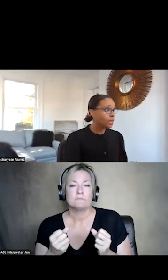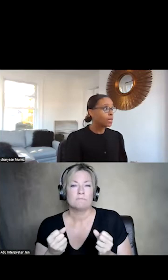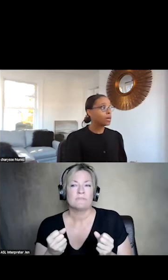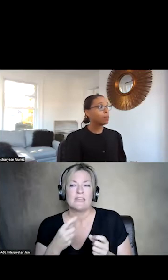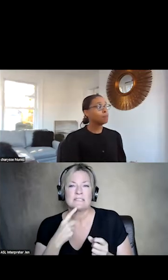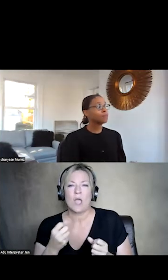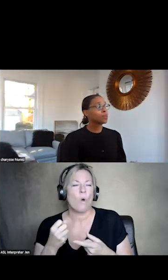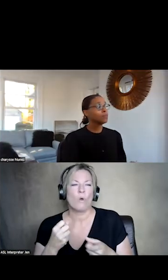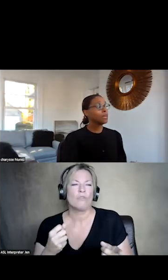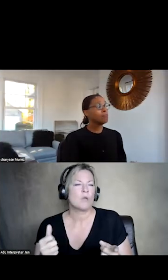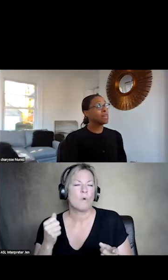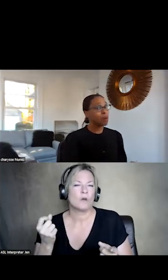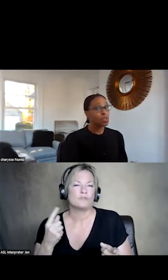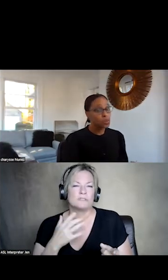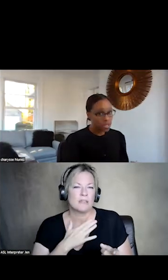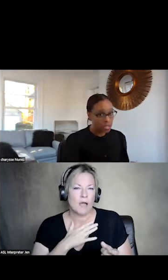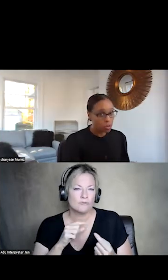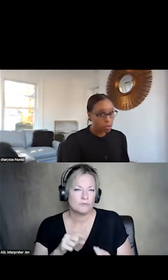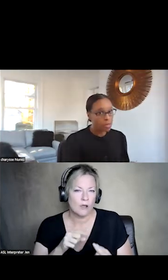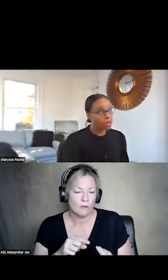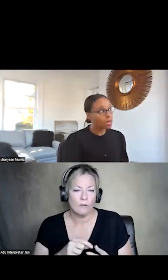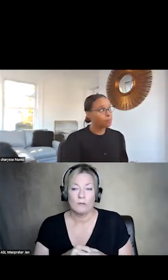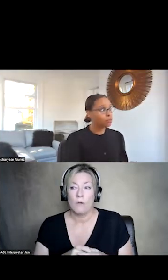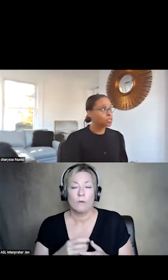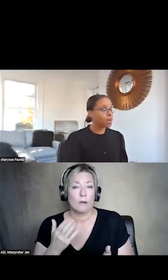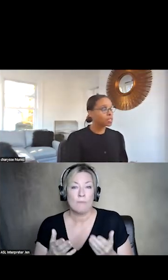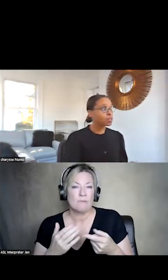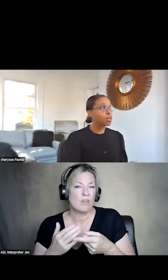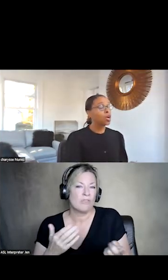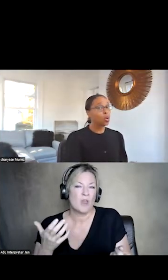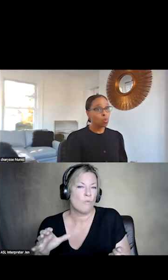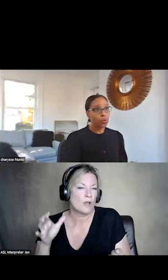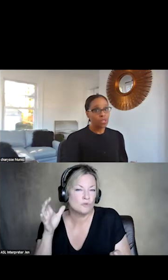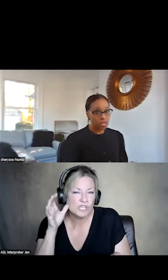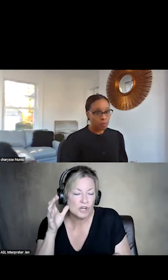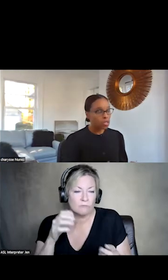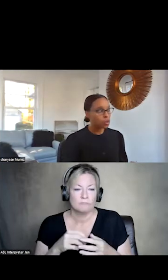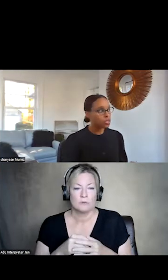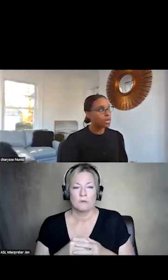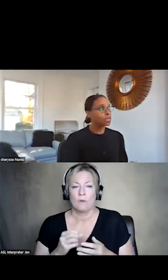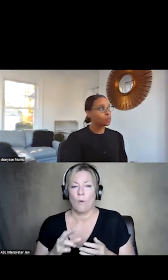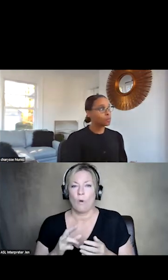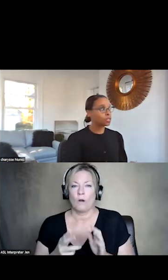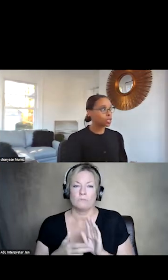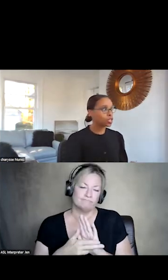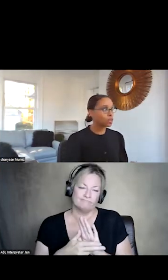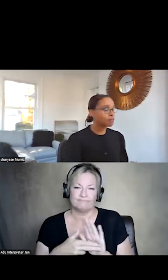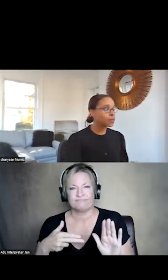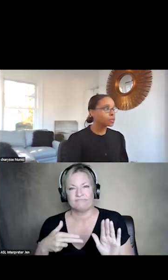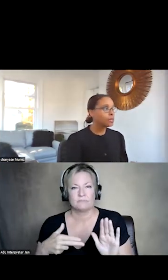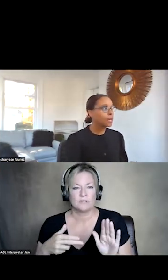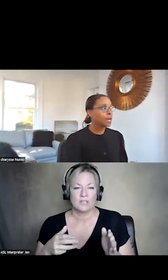struggle. They may not want to hear and be responsive, or the stigma associated with being